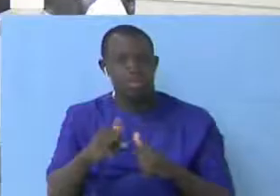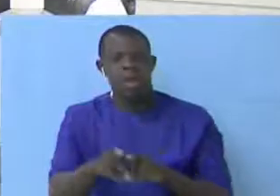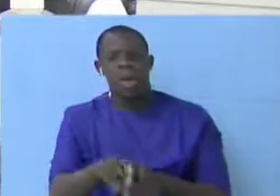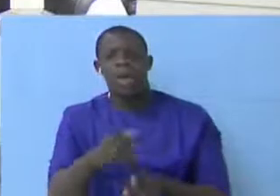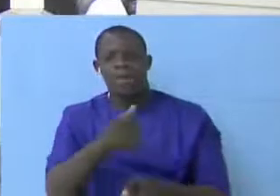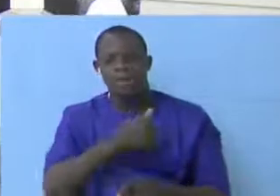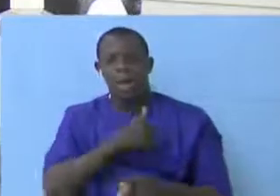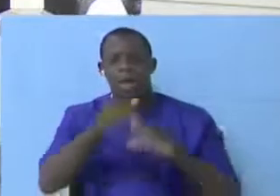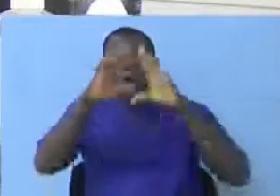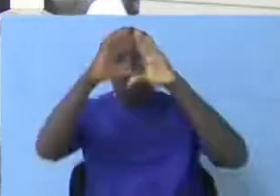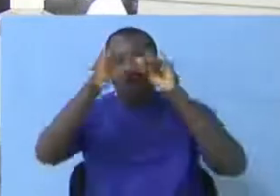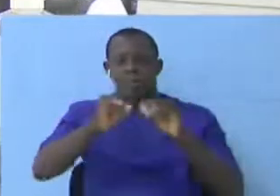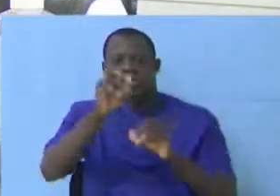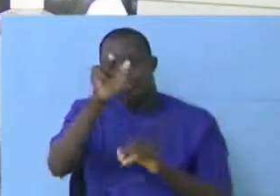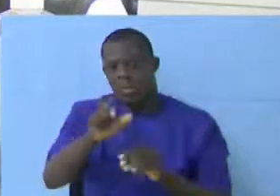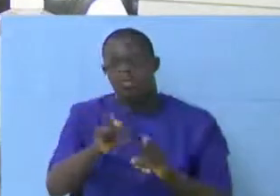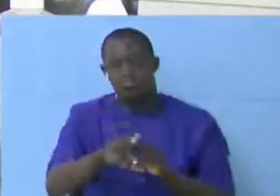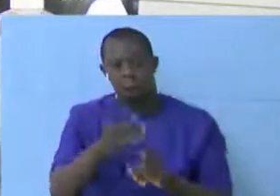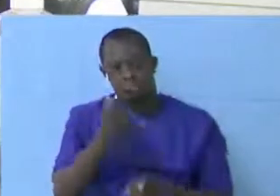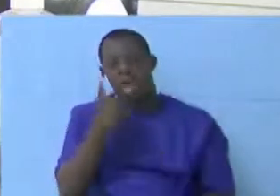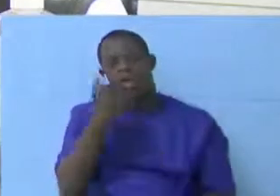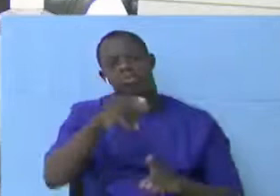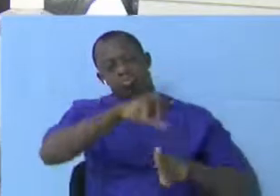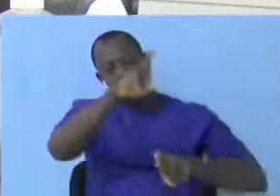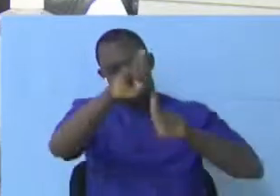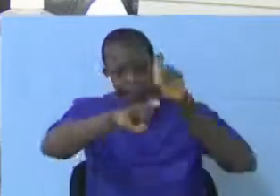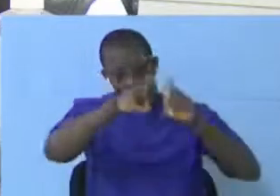My officers interviewed him.